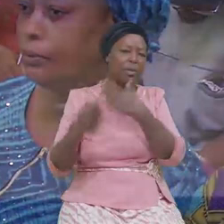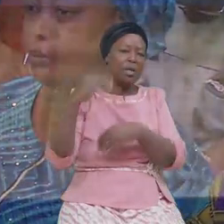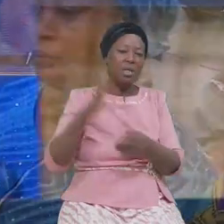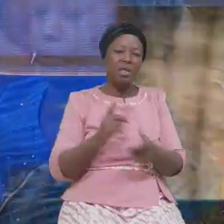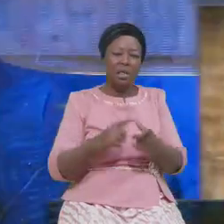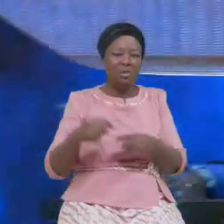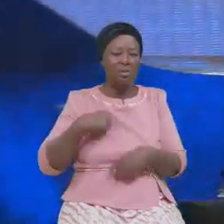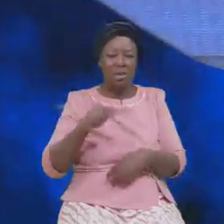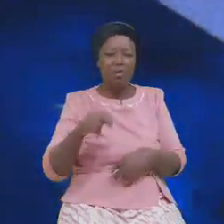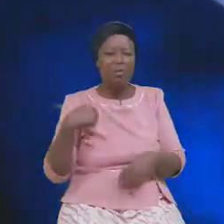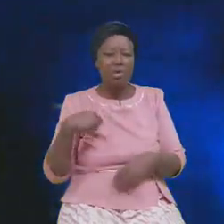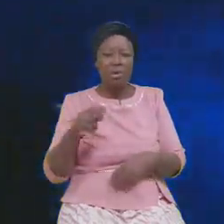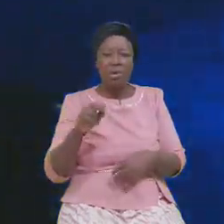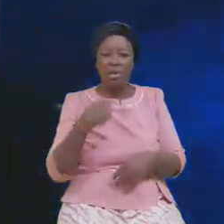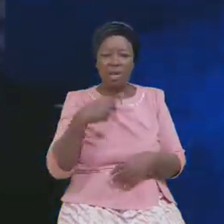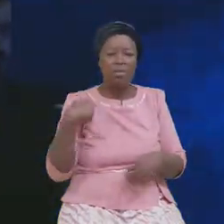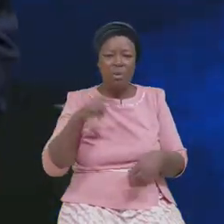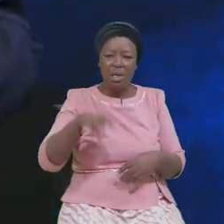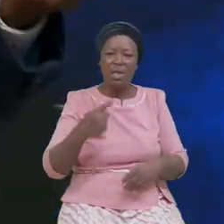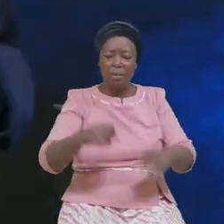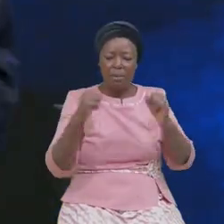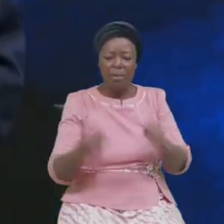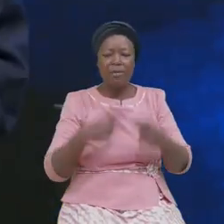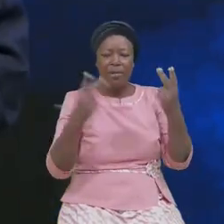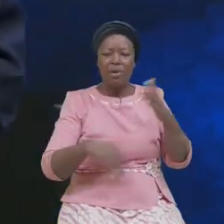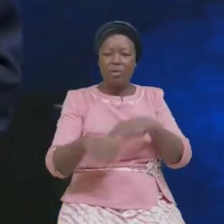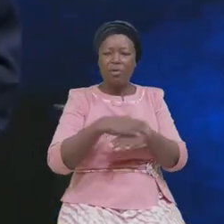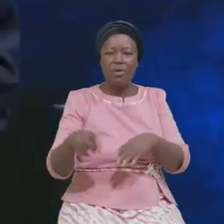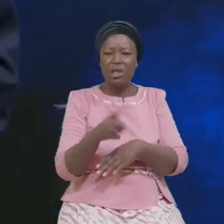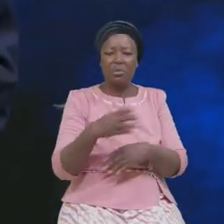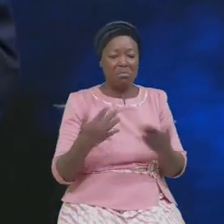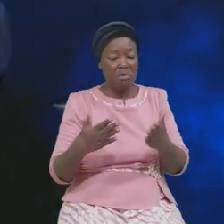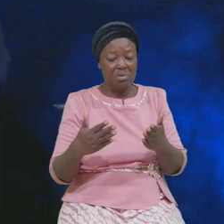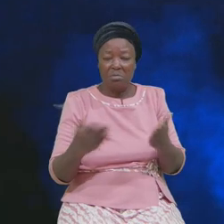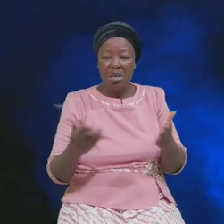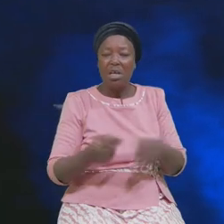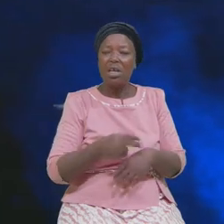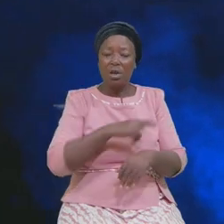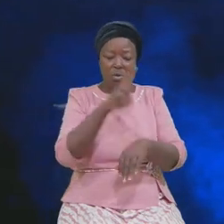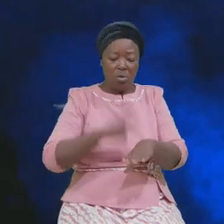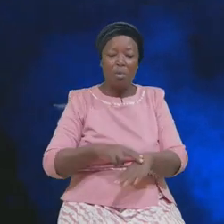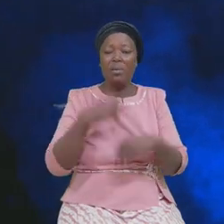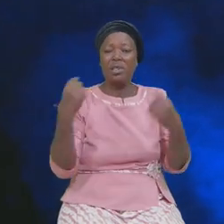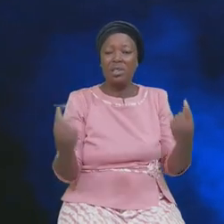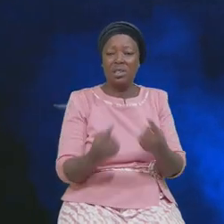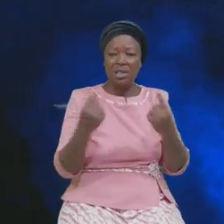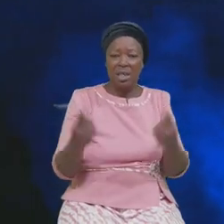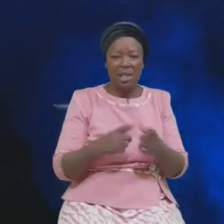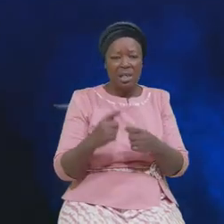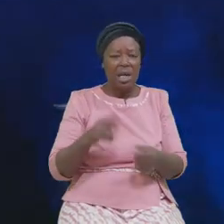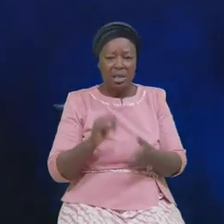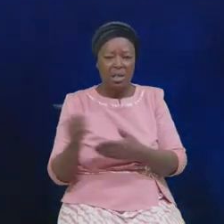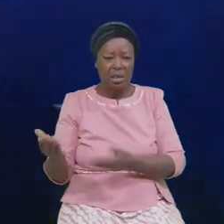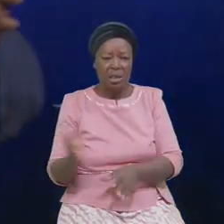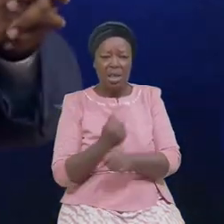the victory, the triumph over them, it may be besetting sin. It may be those heavy weights that you